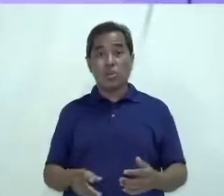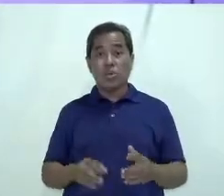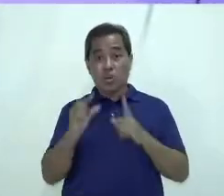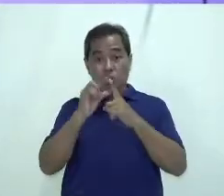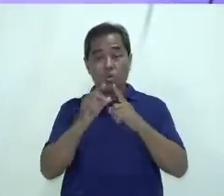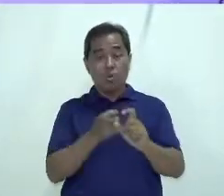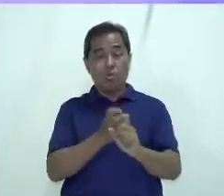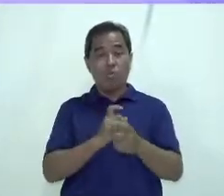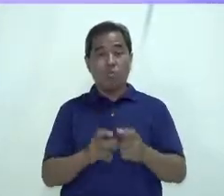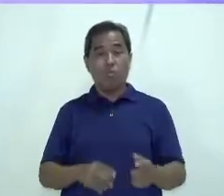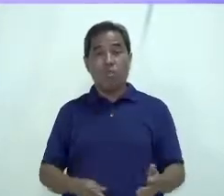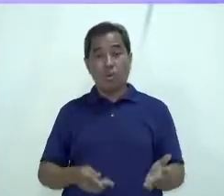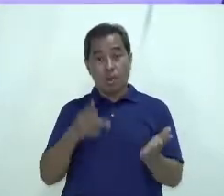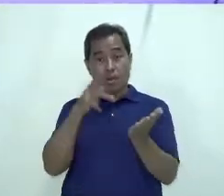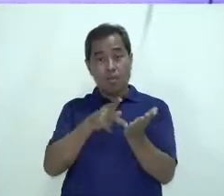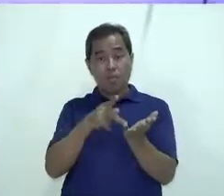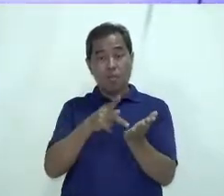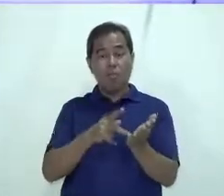apostle of Christ,